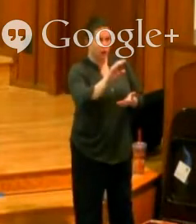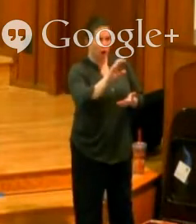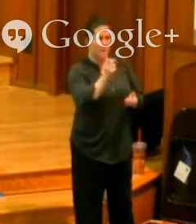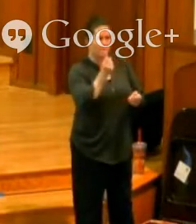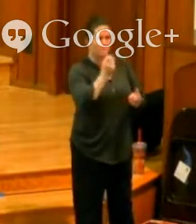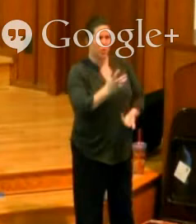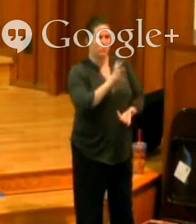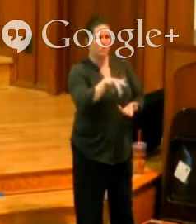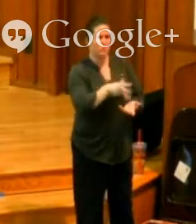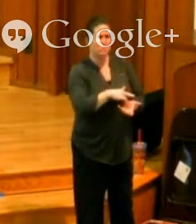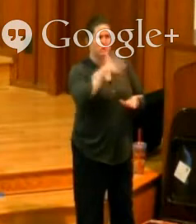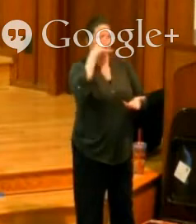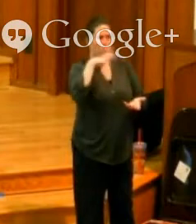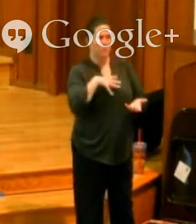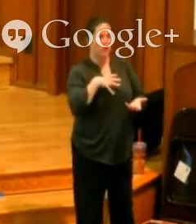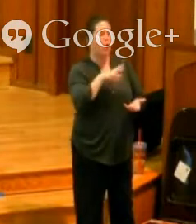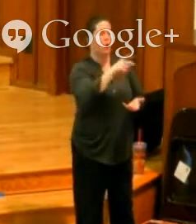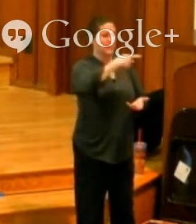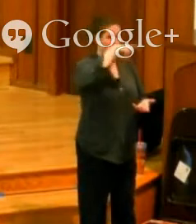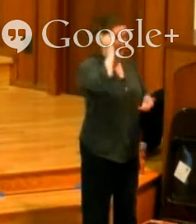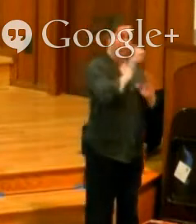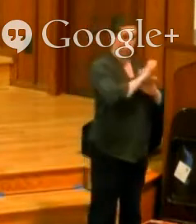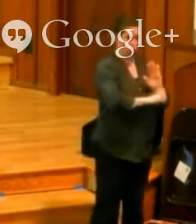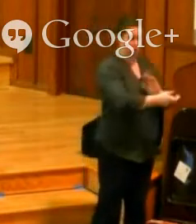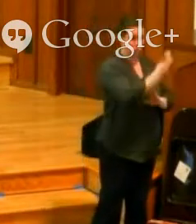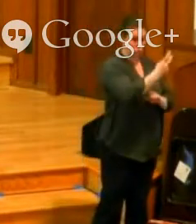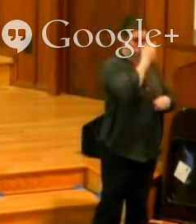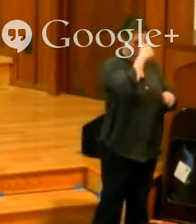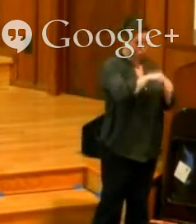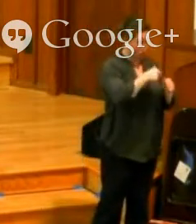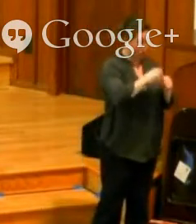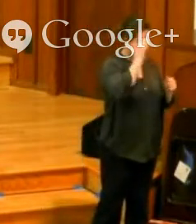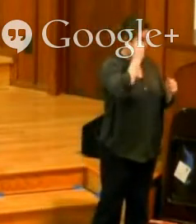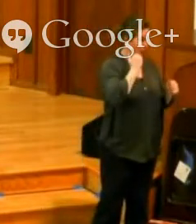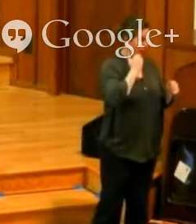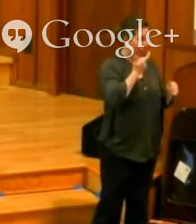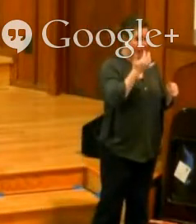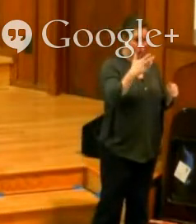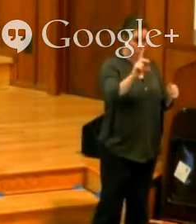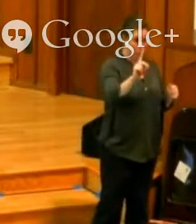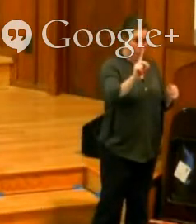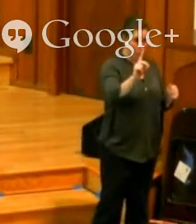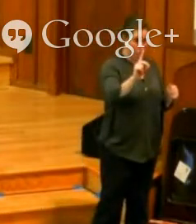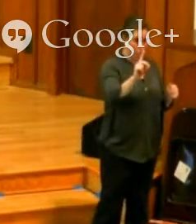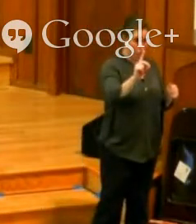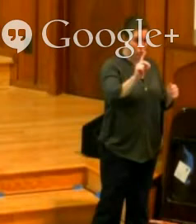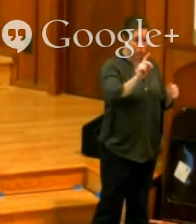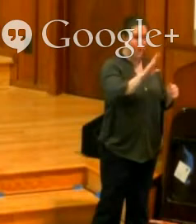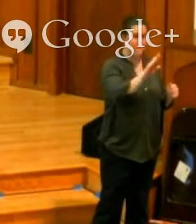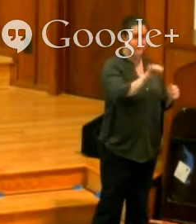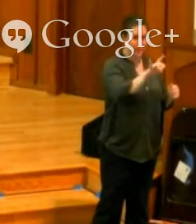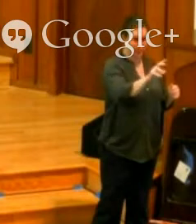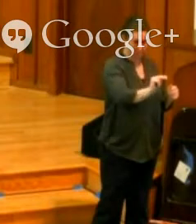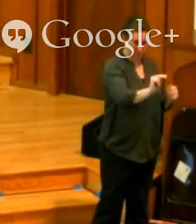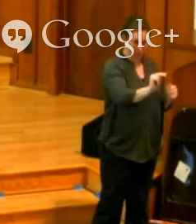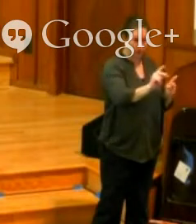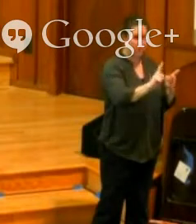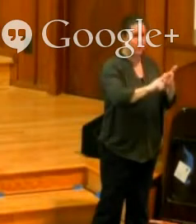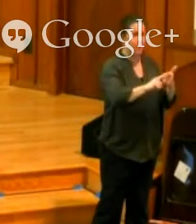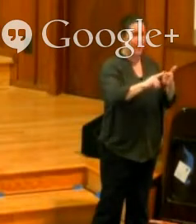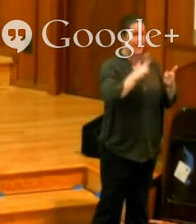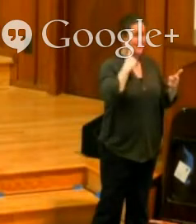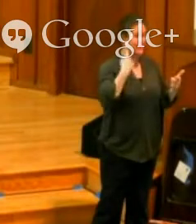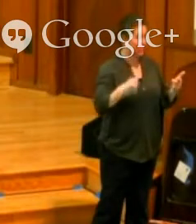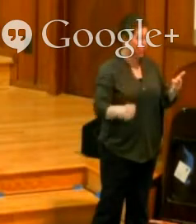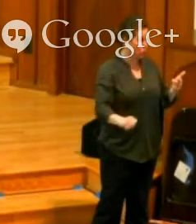please, from Daniel chapter 2. Do you remember what that head of gold represented? Who can tell me? Babylon. And what was the chest and arms of silver? What was